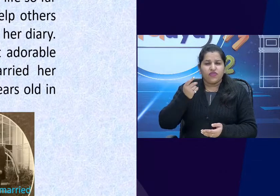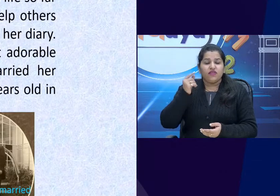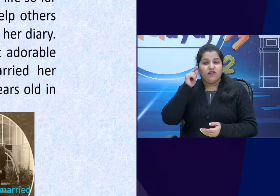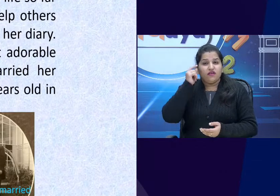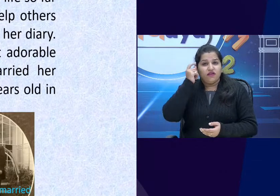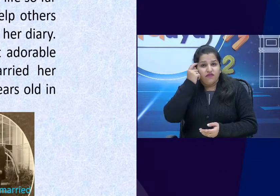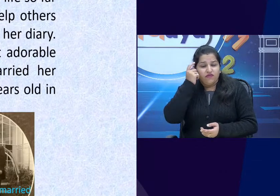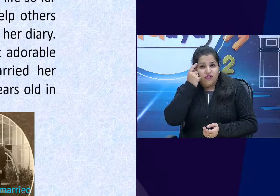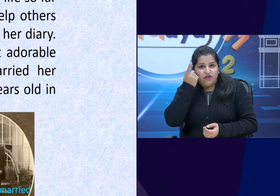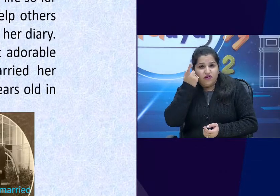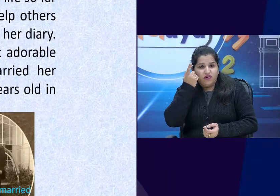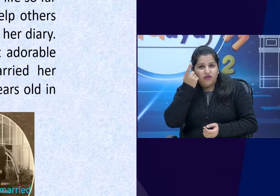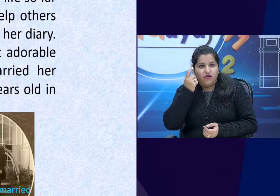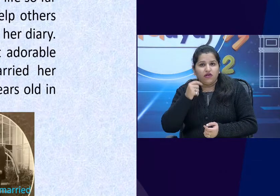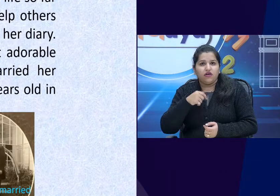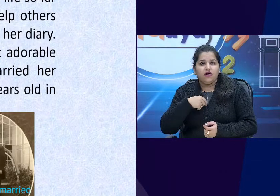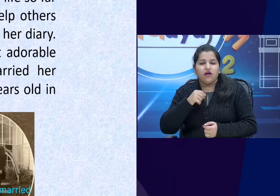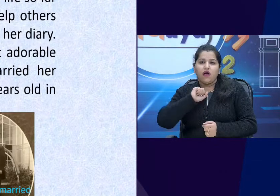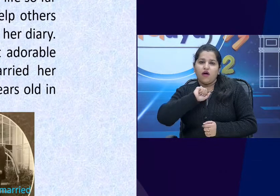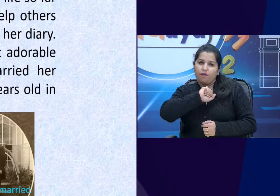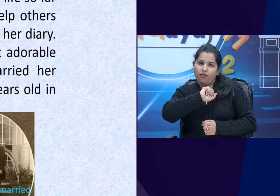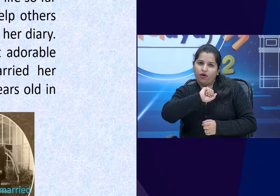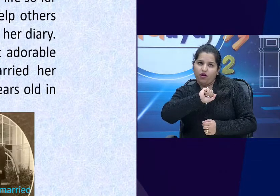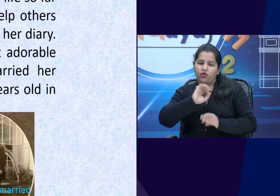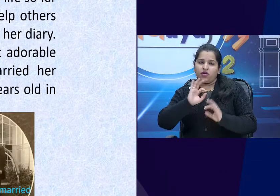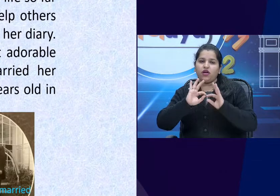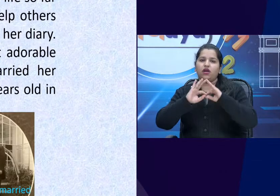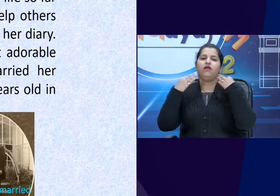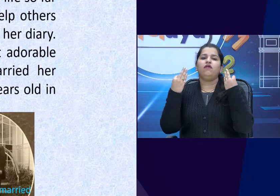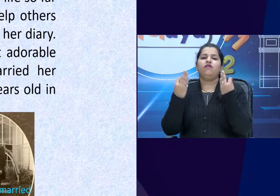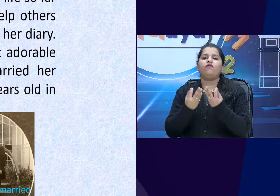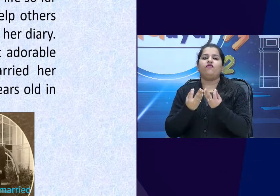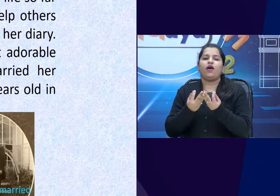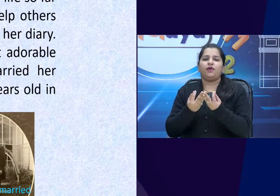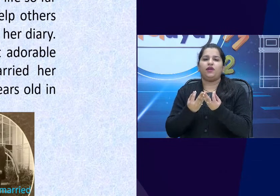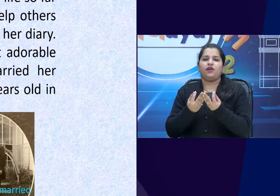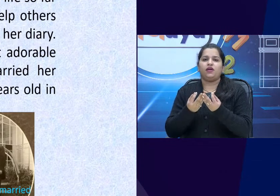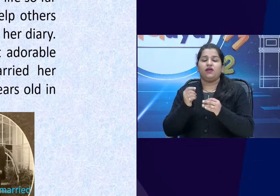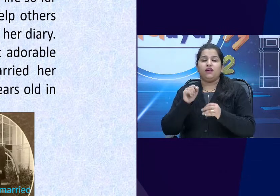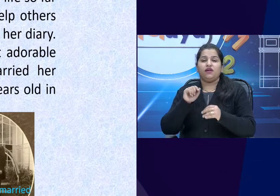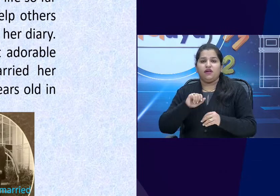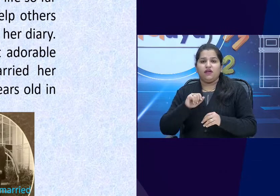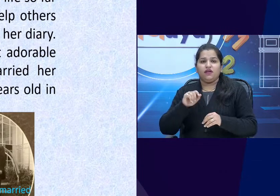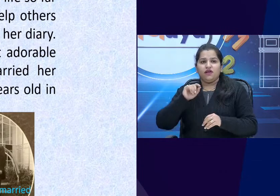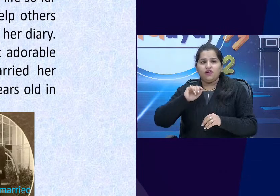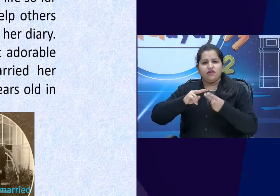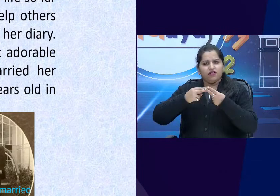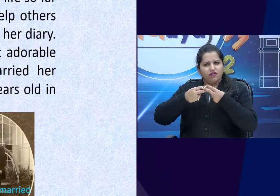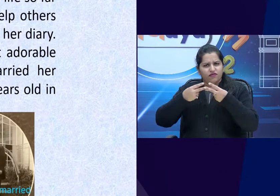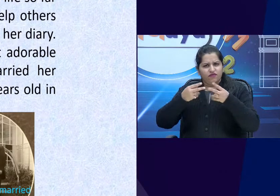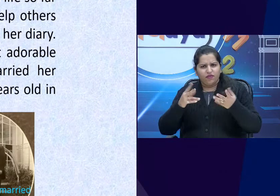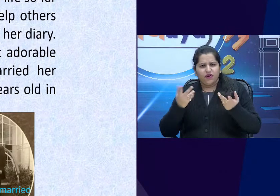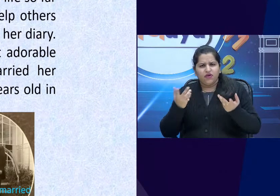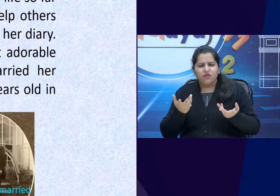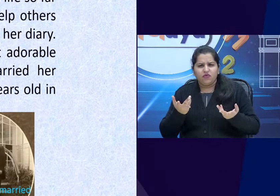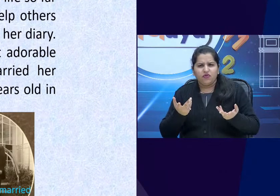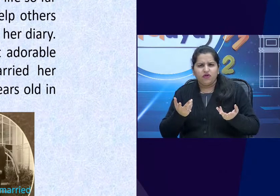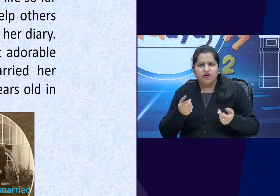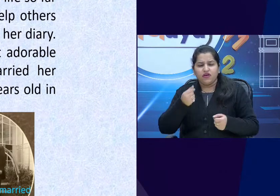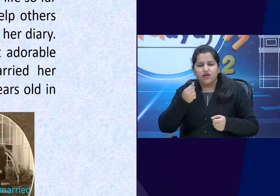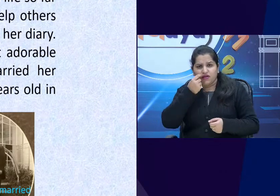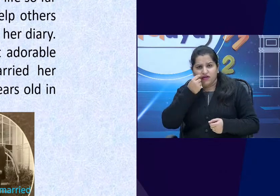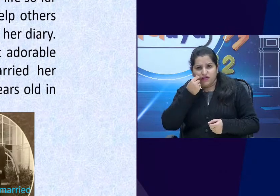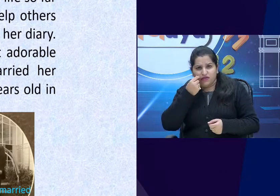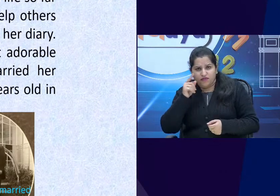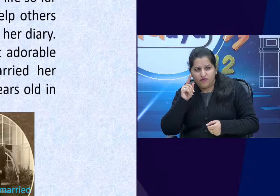thought first she should write about her family in the diary. So what did she write in her family? About her, she wrote about